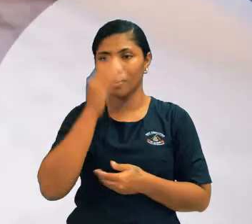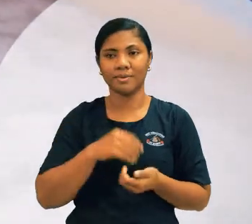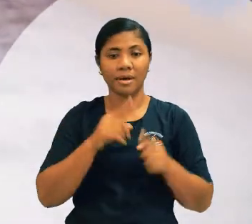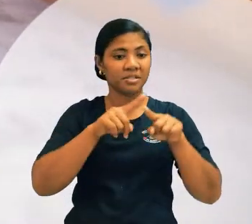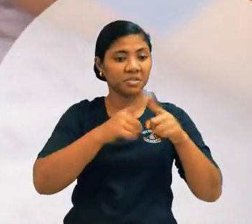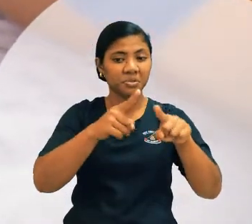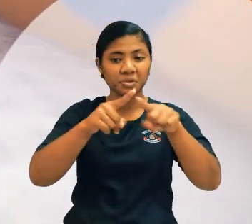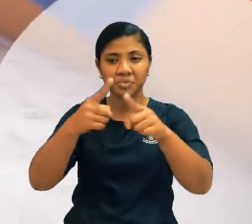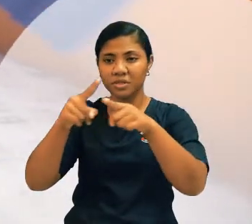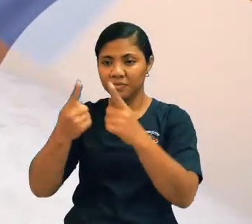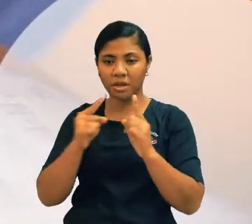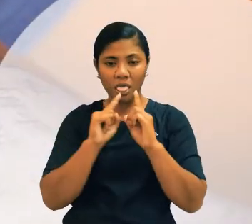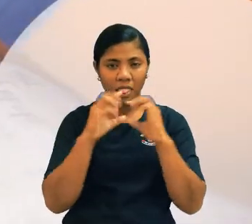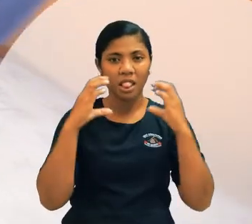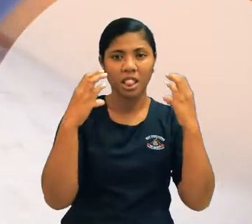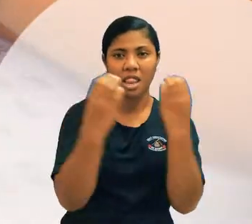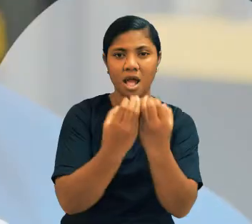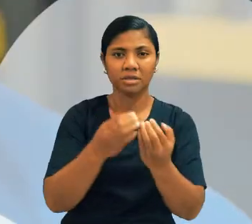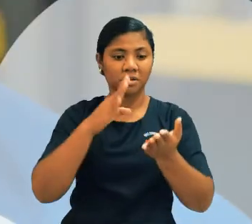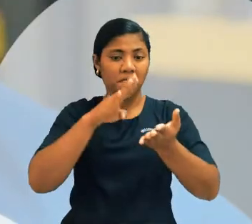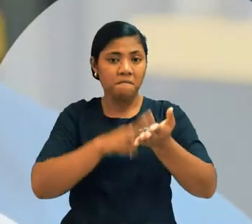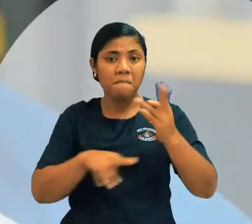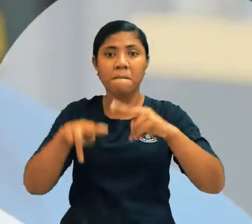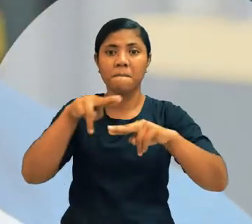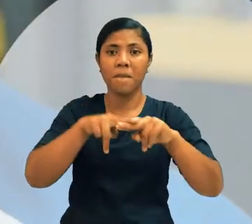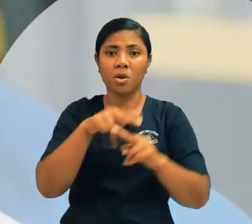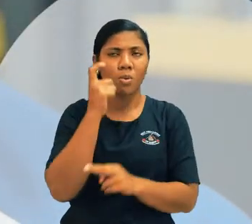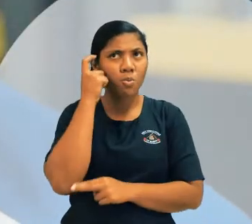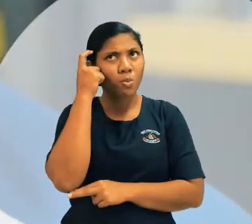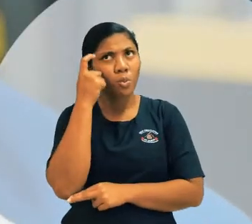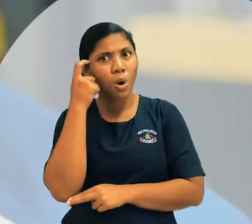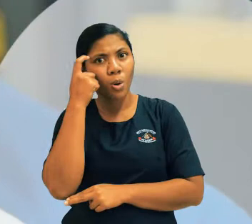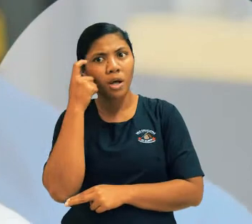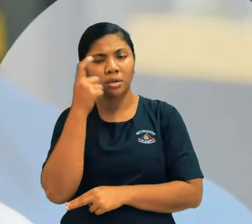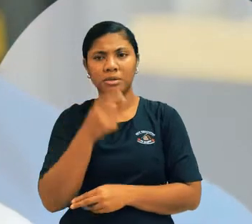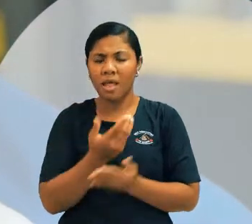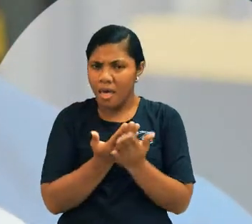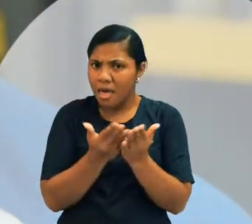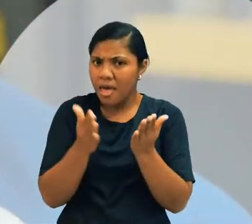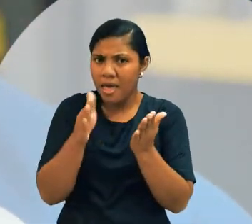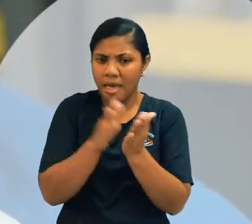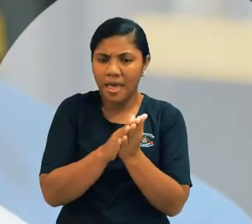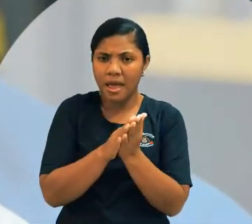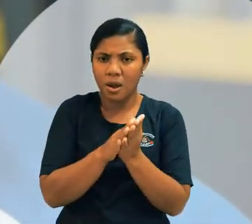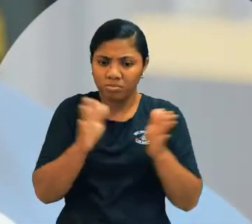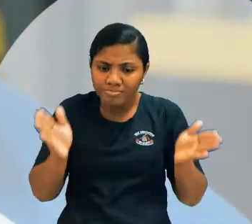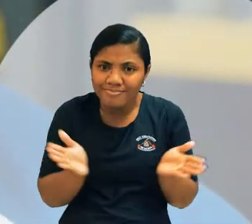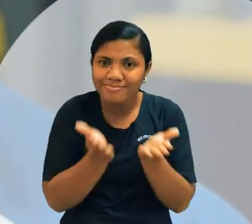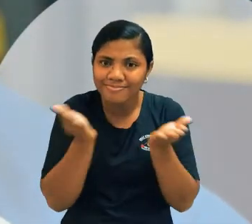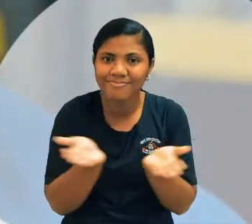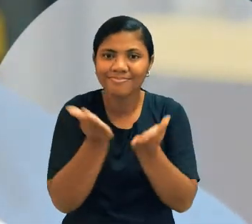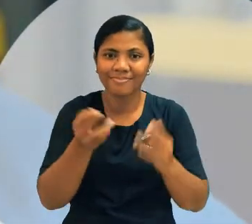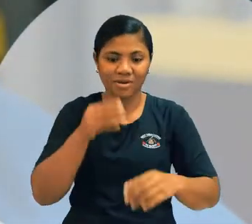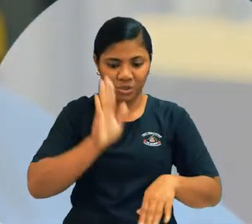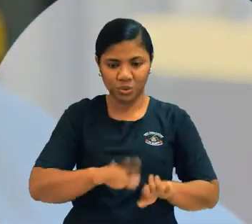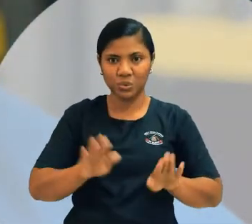it in percentage, I think it's 50-50. Because some parents make an effort to come and pick it up,